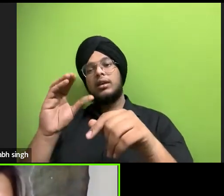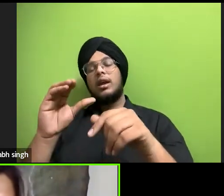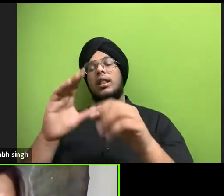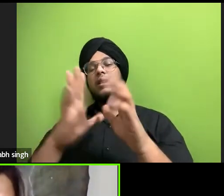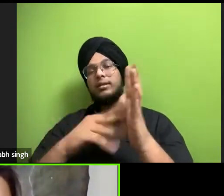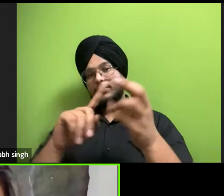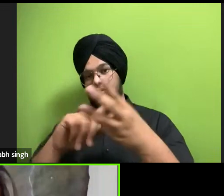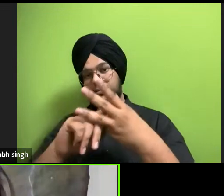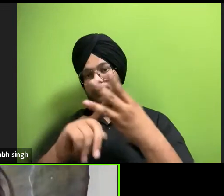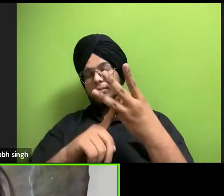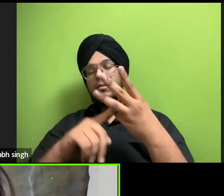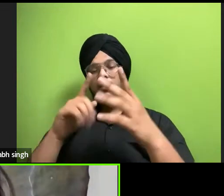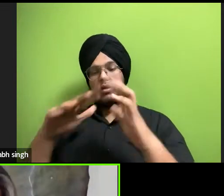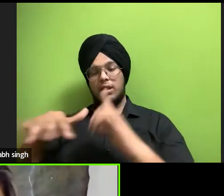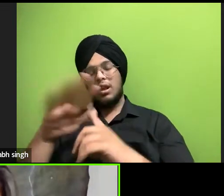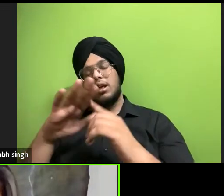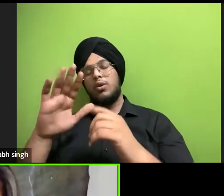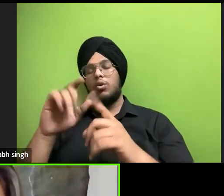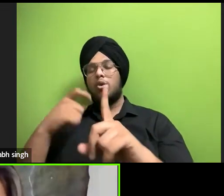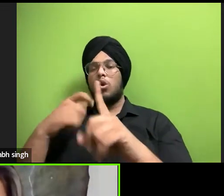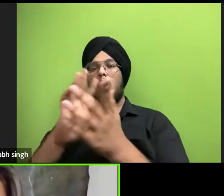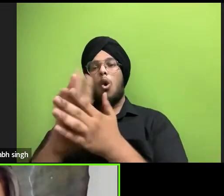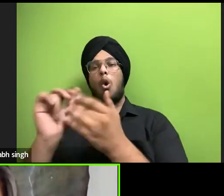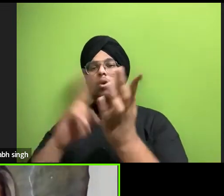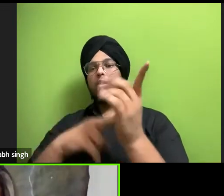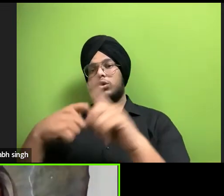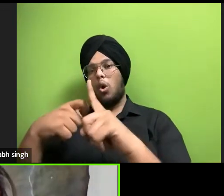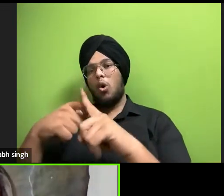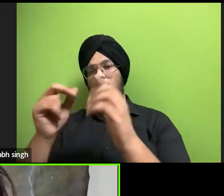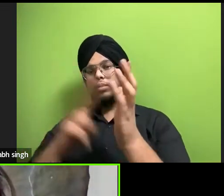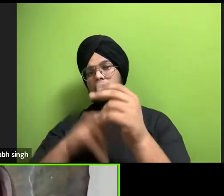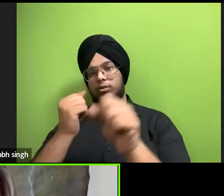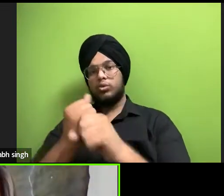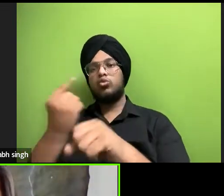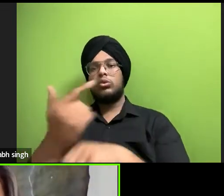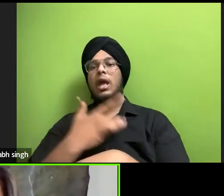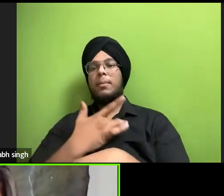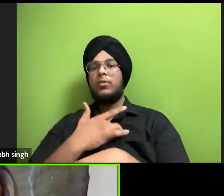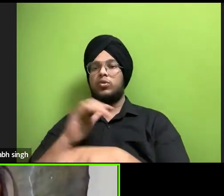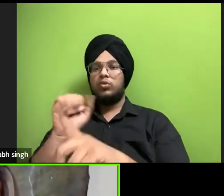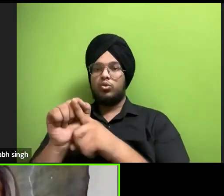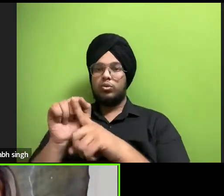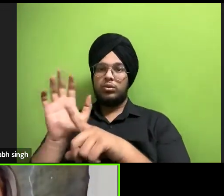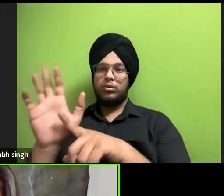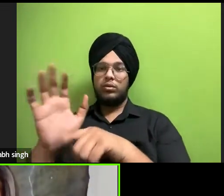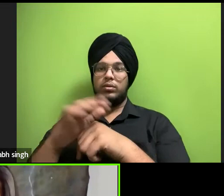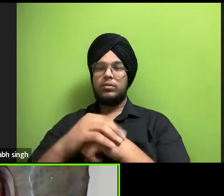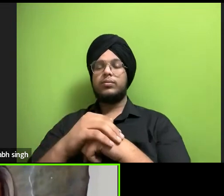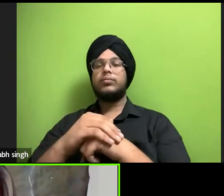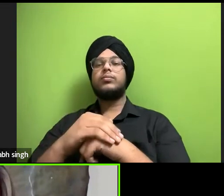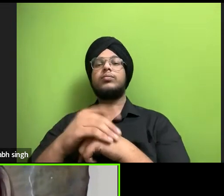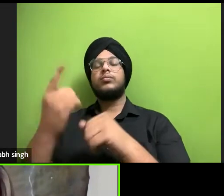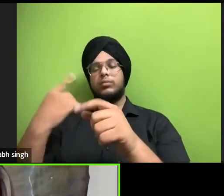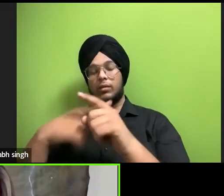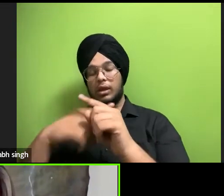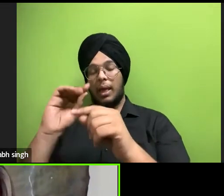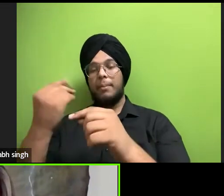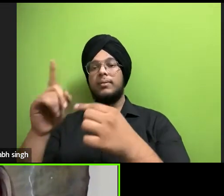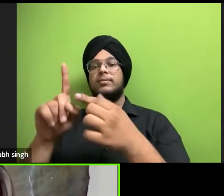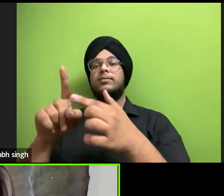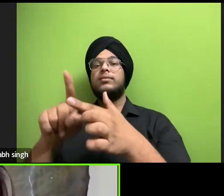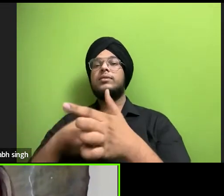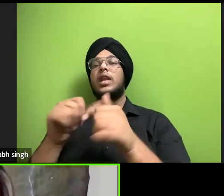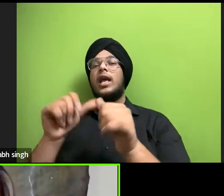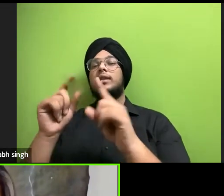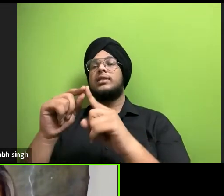very common here. But we also have docents, and some of our docents are Japanese speaking as well as